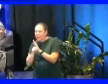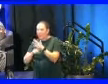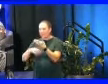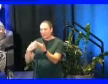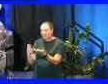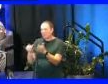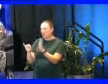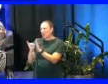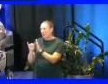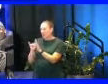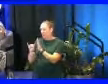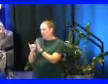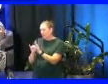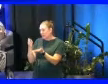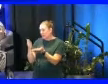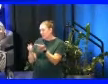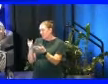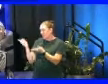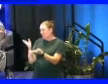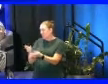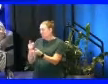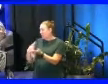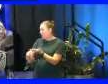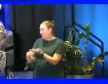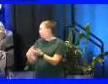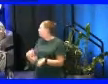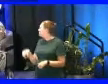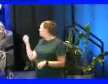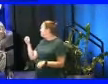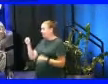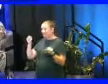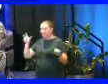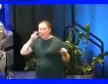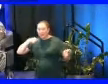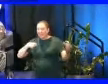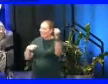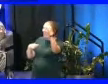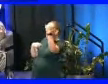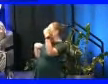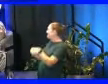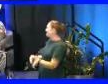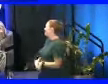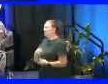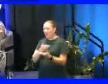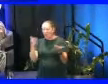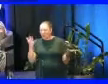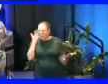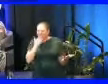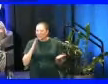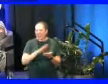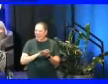where identities that you might be bringing to this conversation? Yes, ma'am. Can you hear me? Yes. Y'all look nice